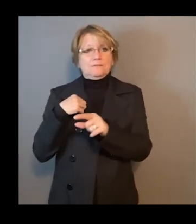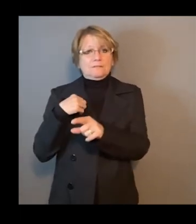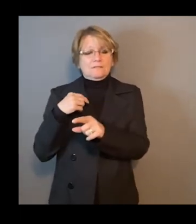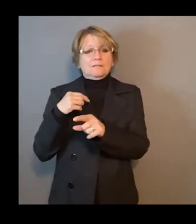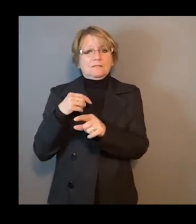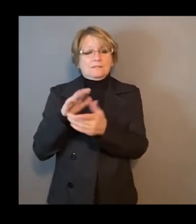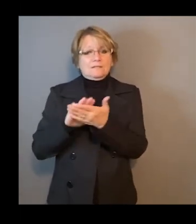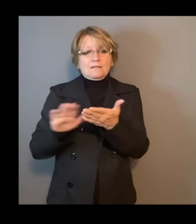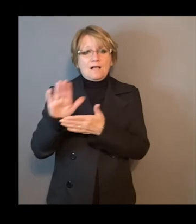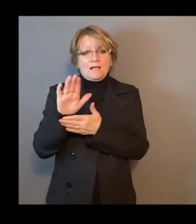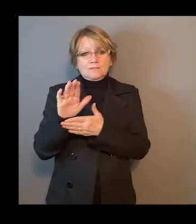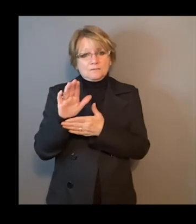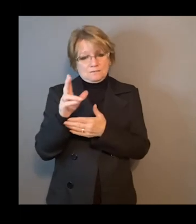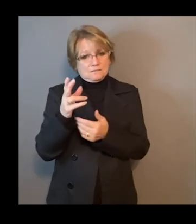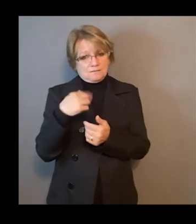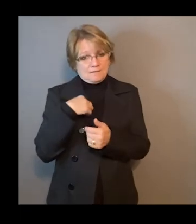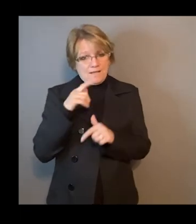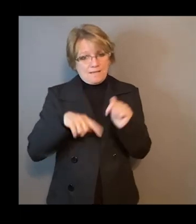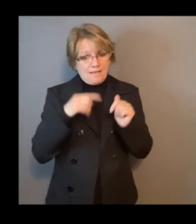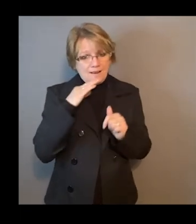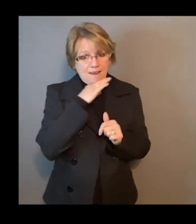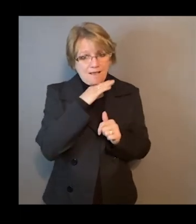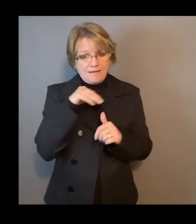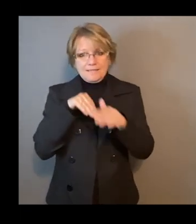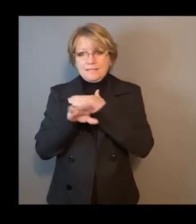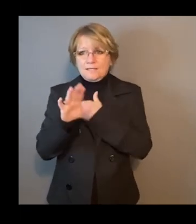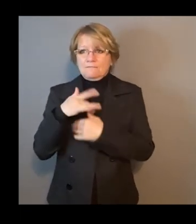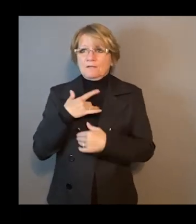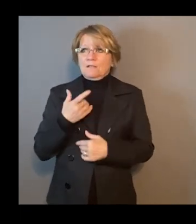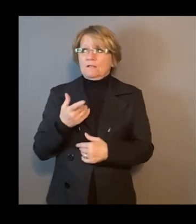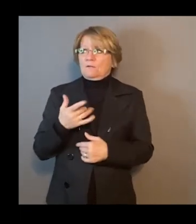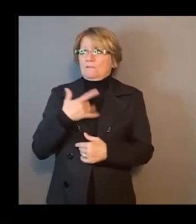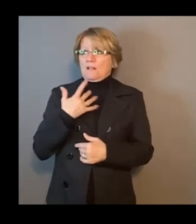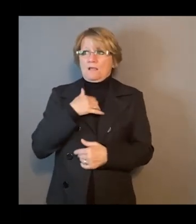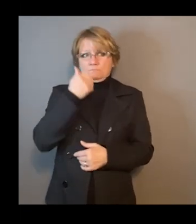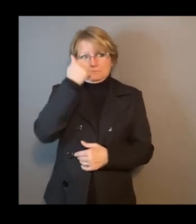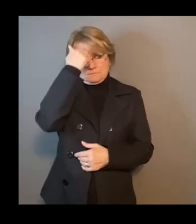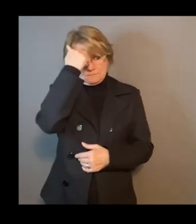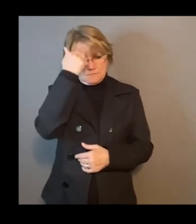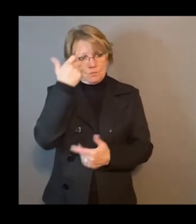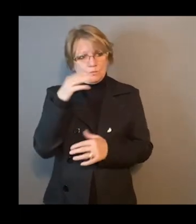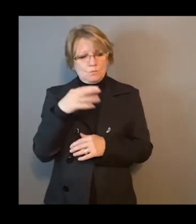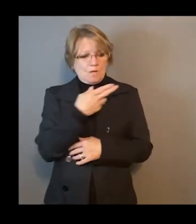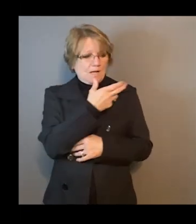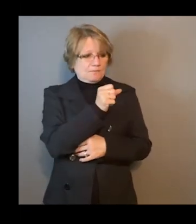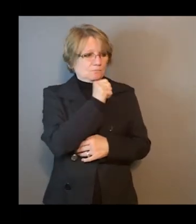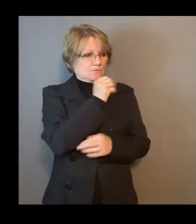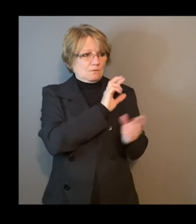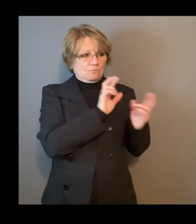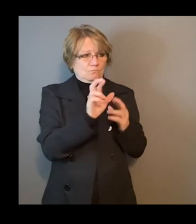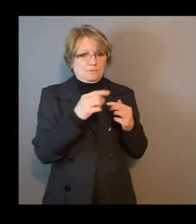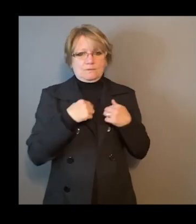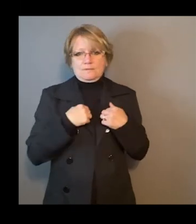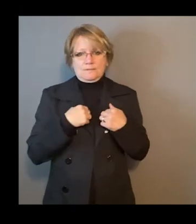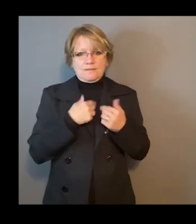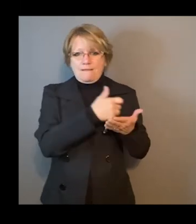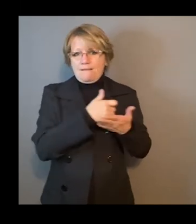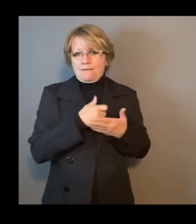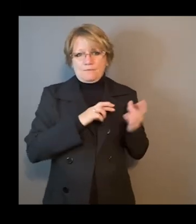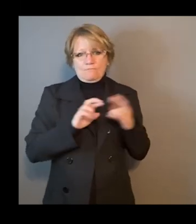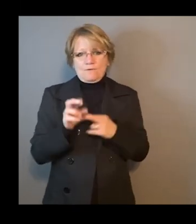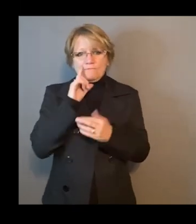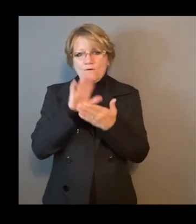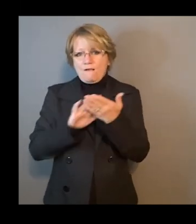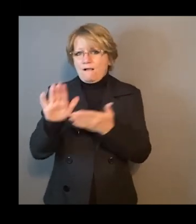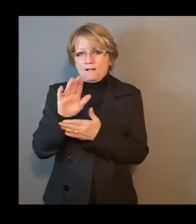there, it was just, I'm not going to even lie, I felt like I was dumb. I felt like, you know, like I felt like my high school didn't prepare me for that. So, I